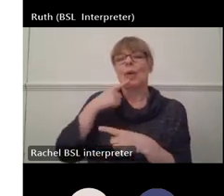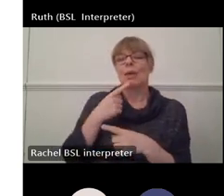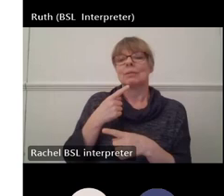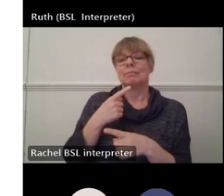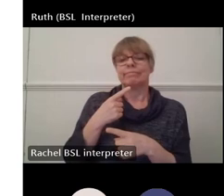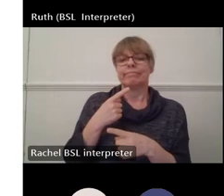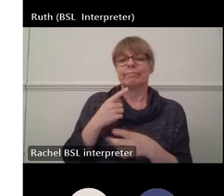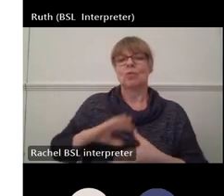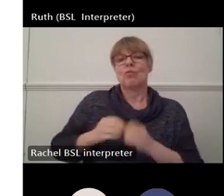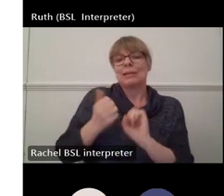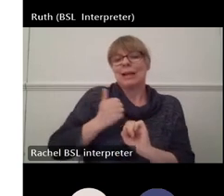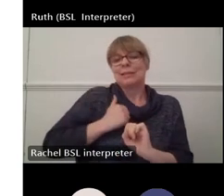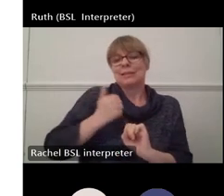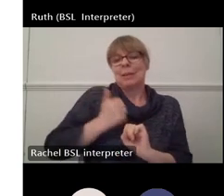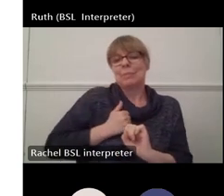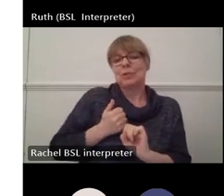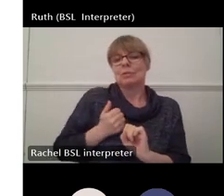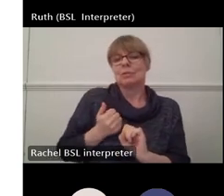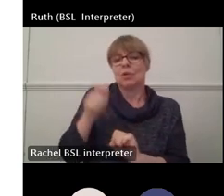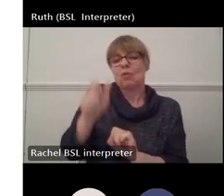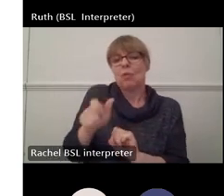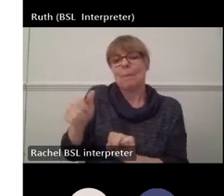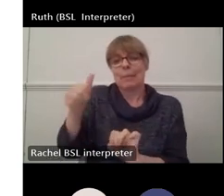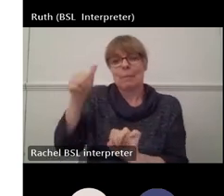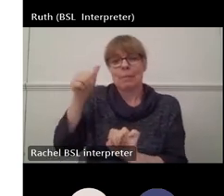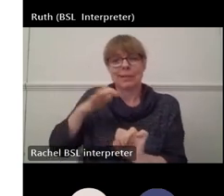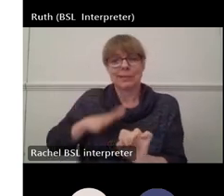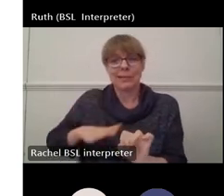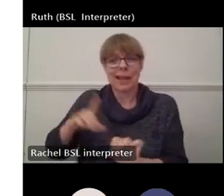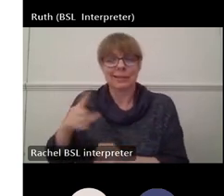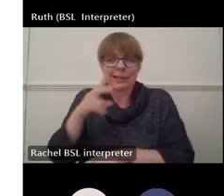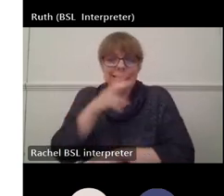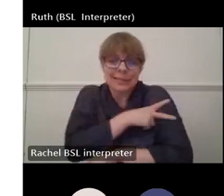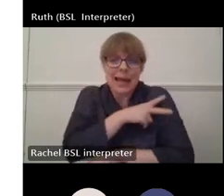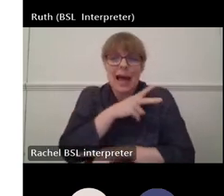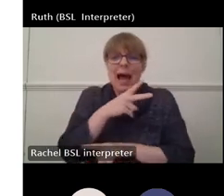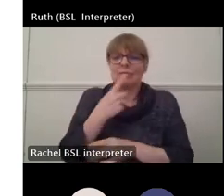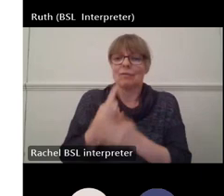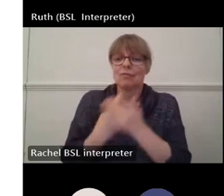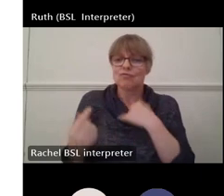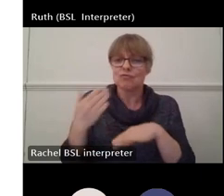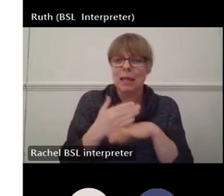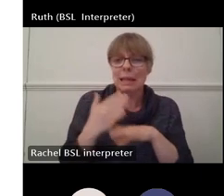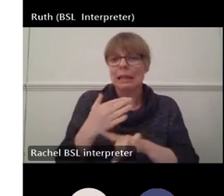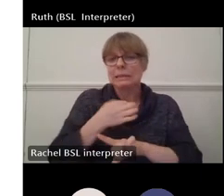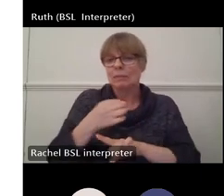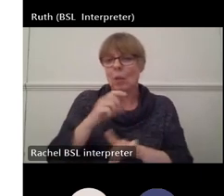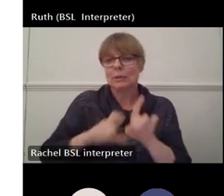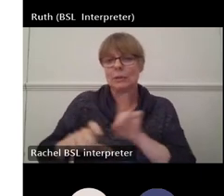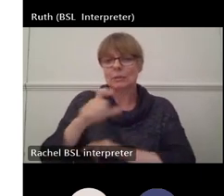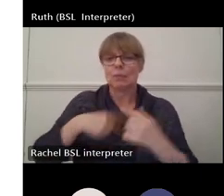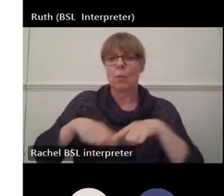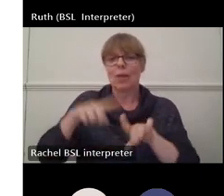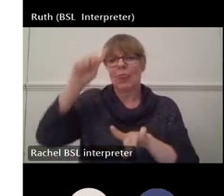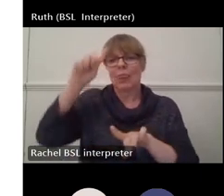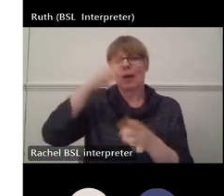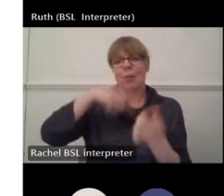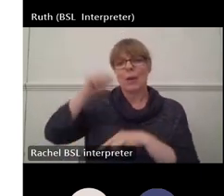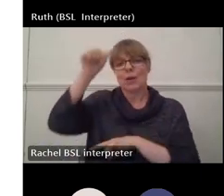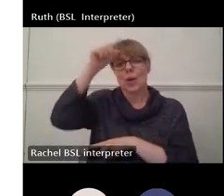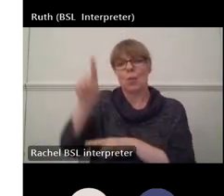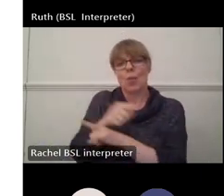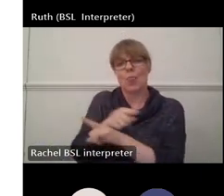that be staff, freelancers, communities, and also volunteers, which is why I think it's always important at any